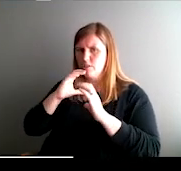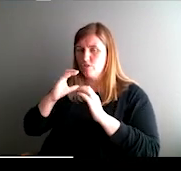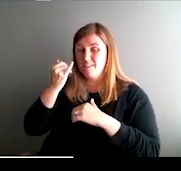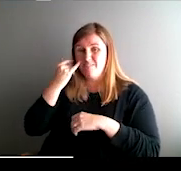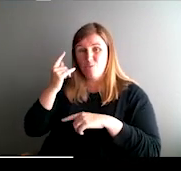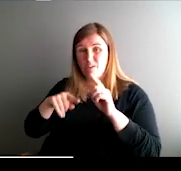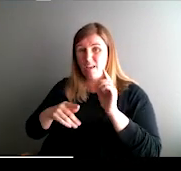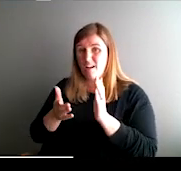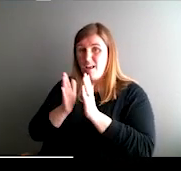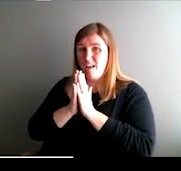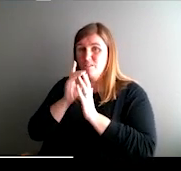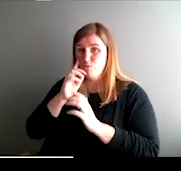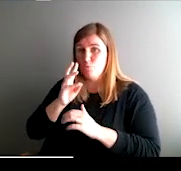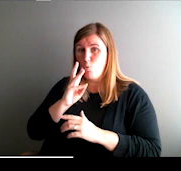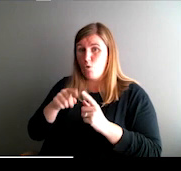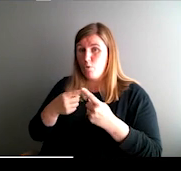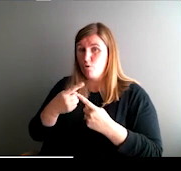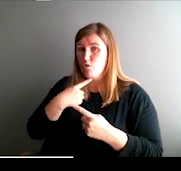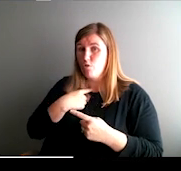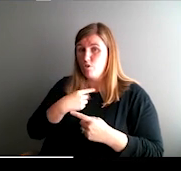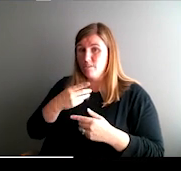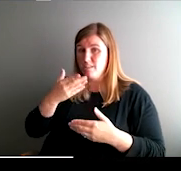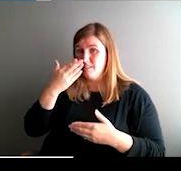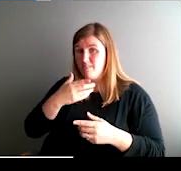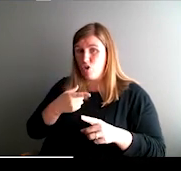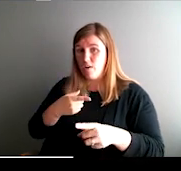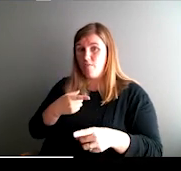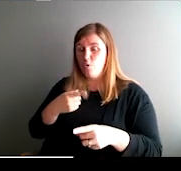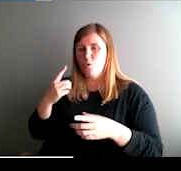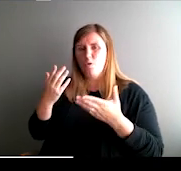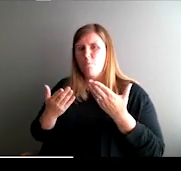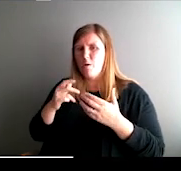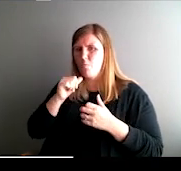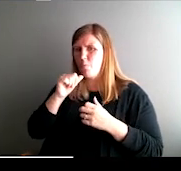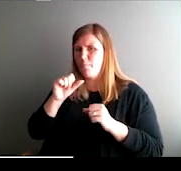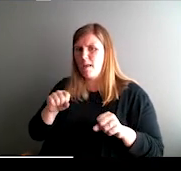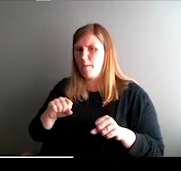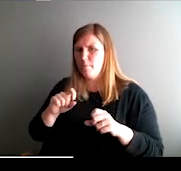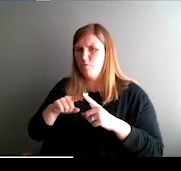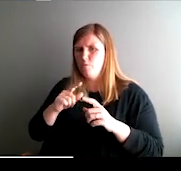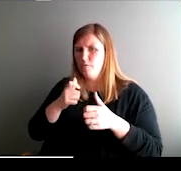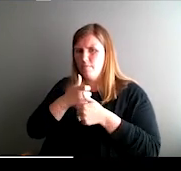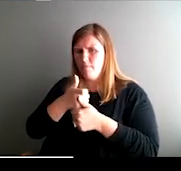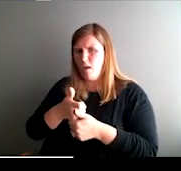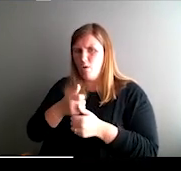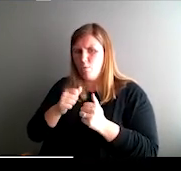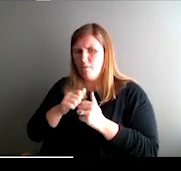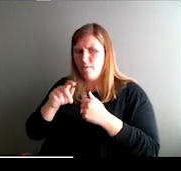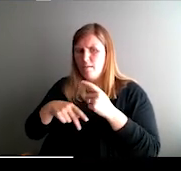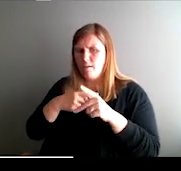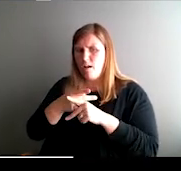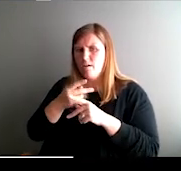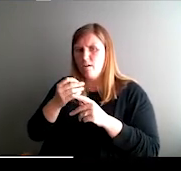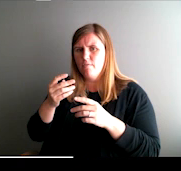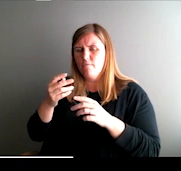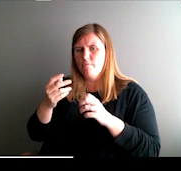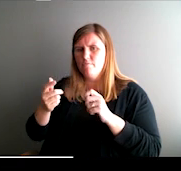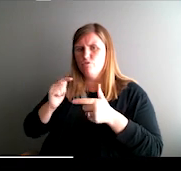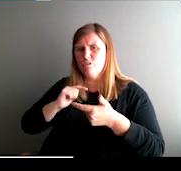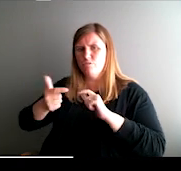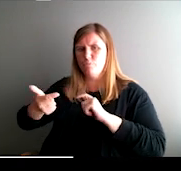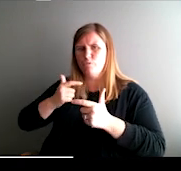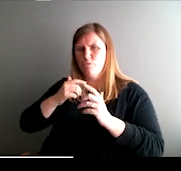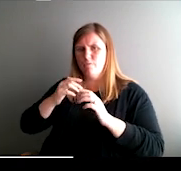can't ask for water when you're thirsty and it's in front of you, you're probably not going to be able to follow along with that kind of reciprocal